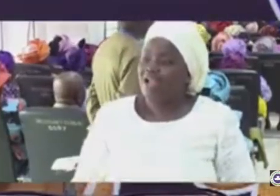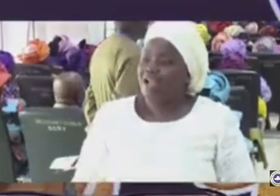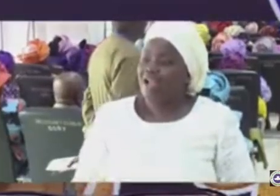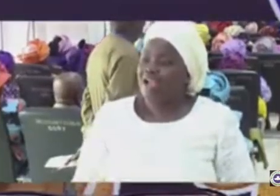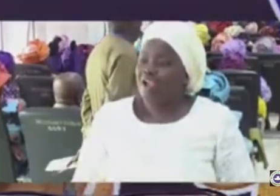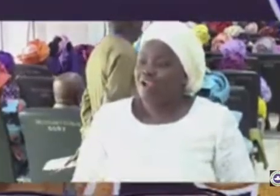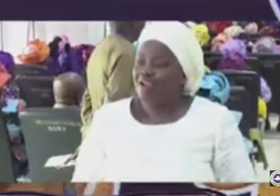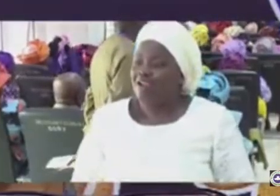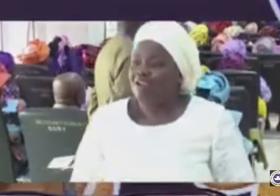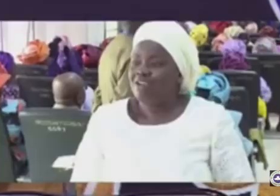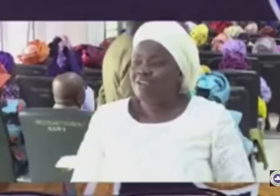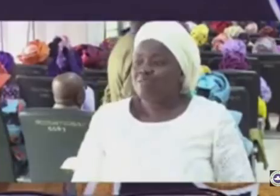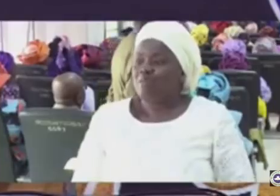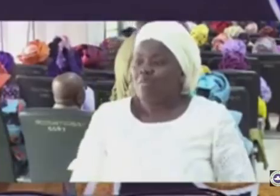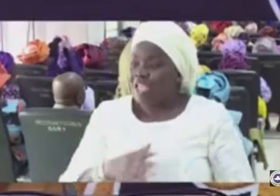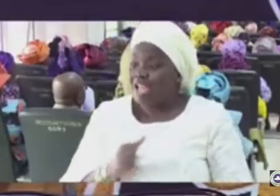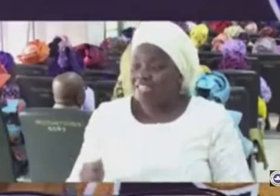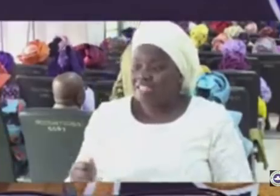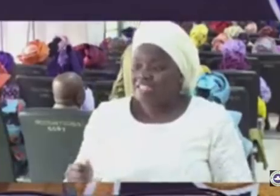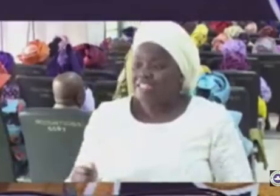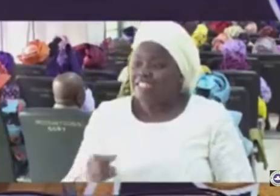You did this, you did this, you did this."